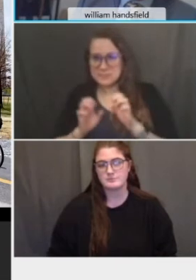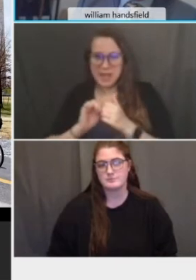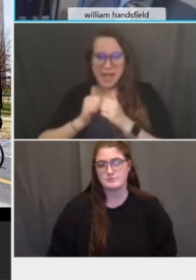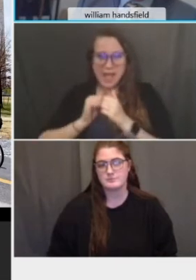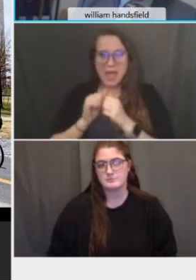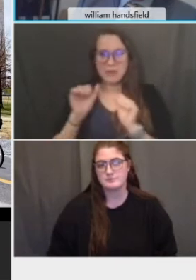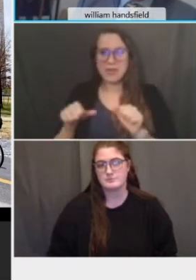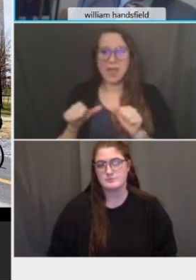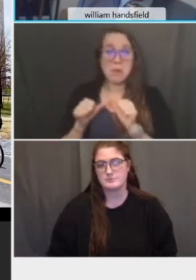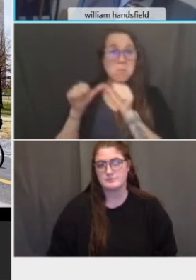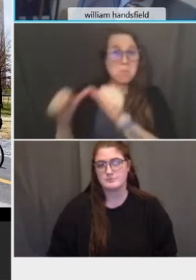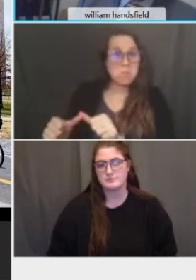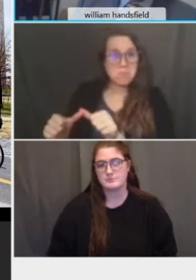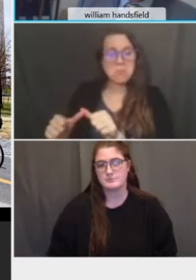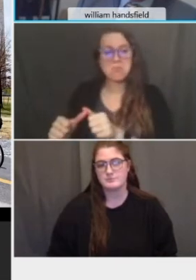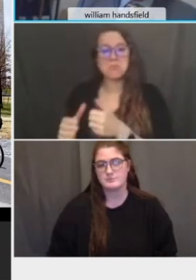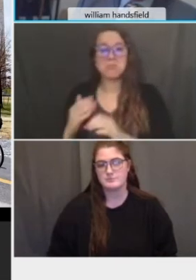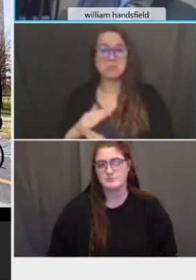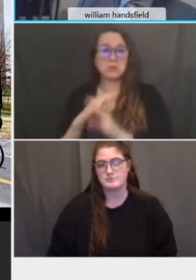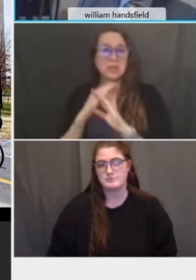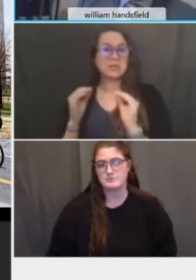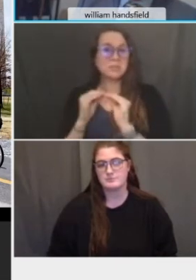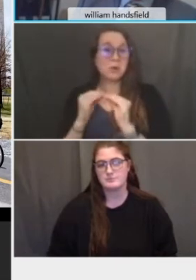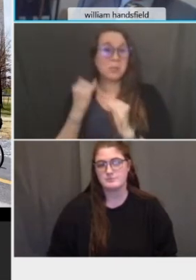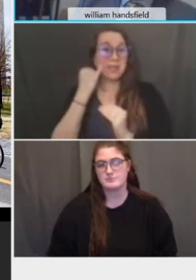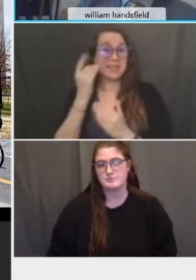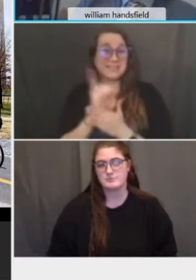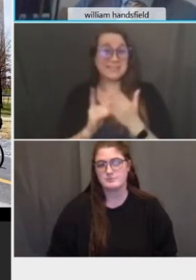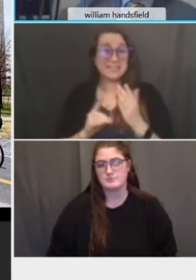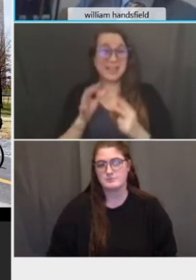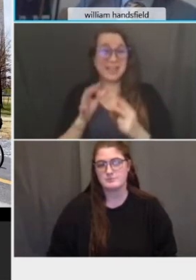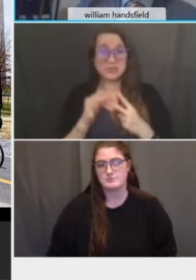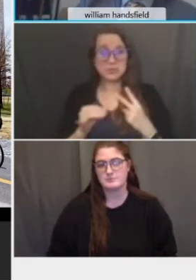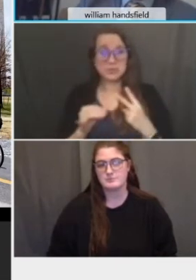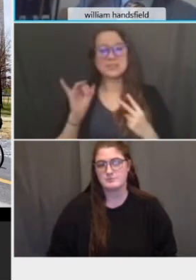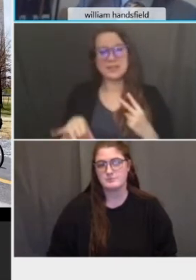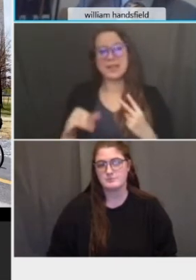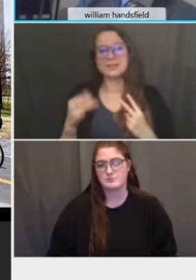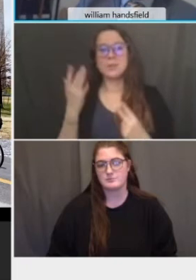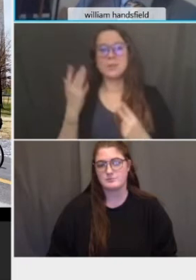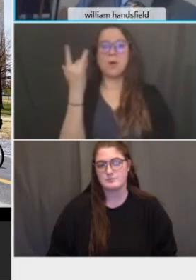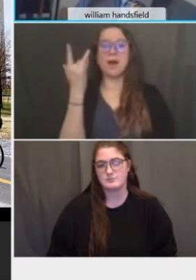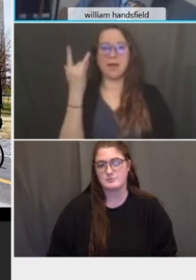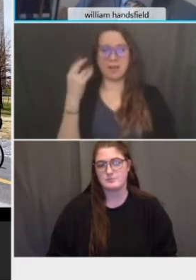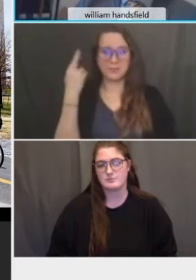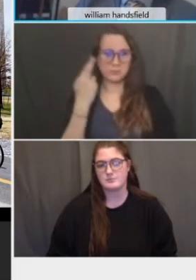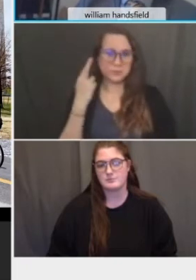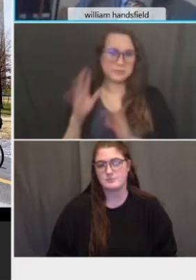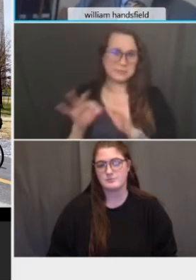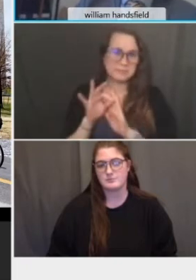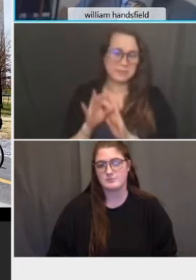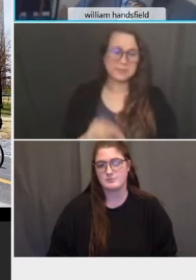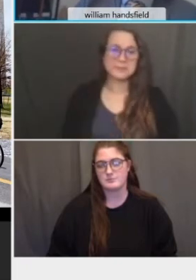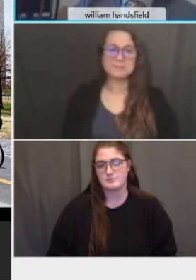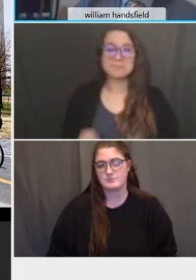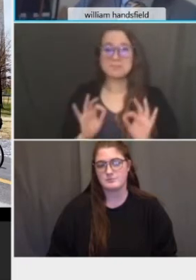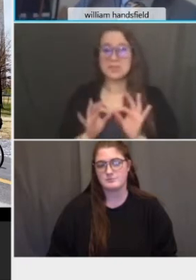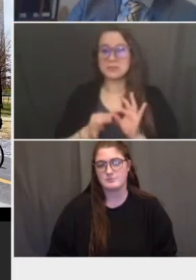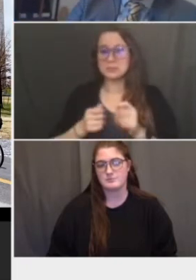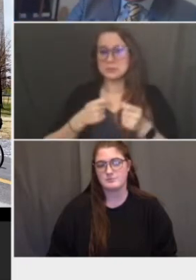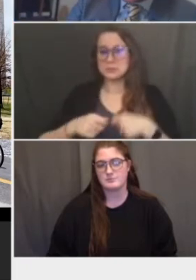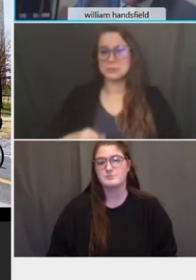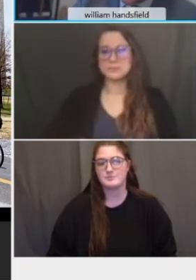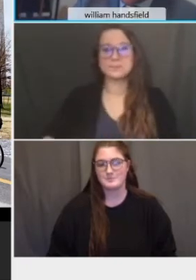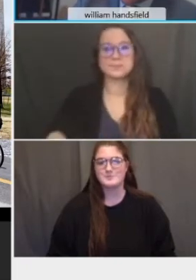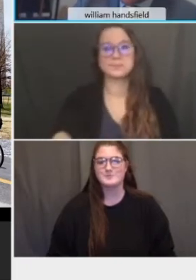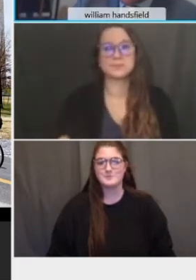resilience, things like that. But if you want to know about the design choice, that's part of what informs it, is so that these can be year-round facilities.